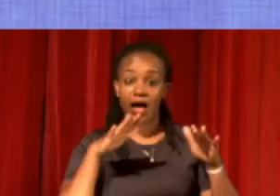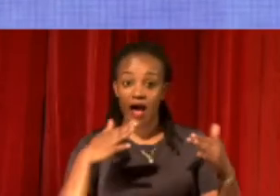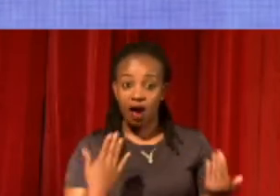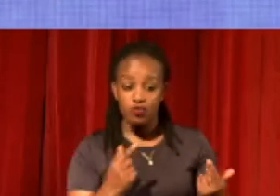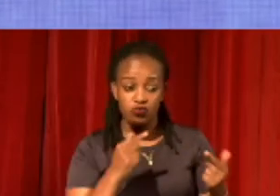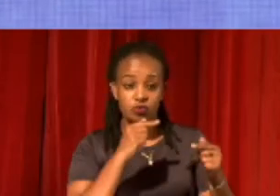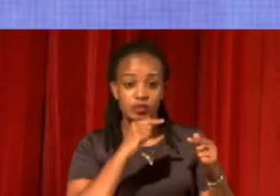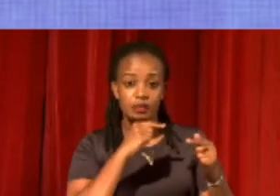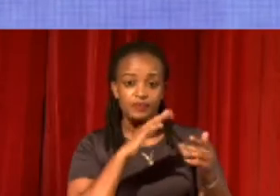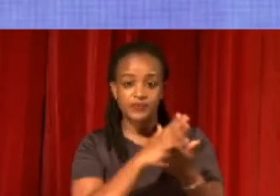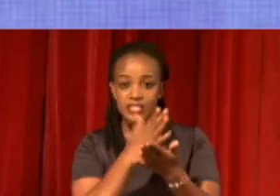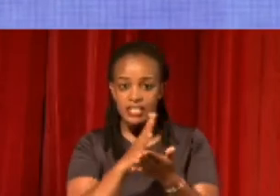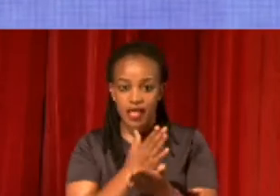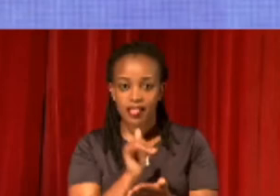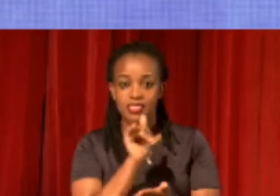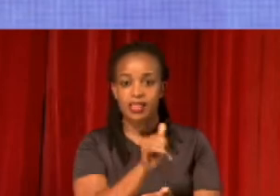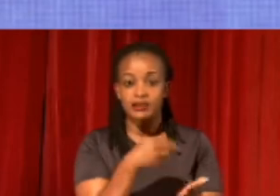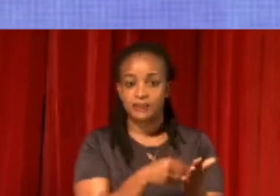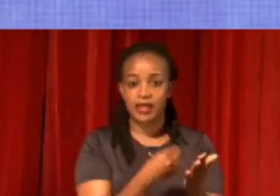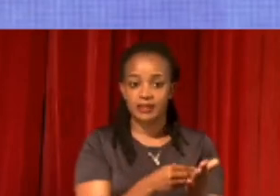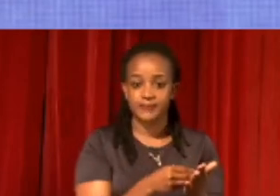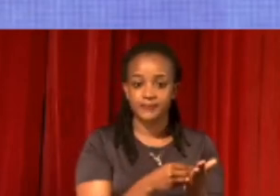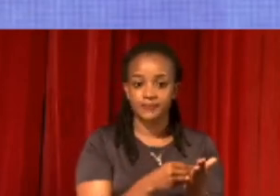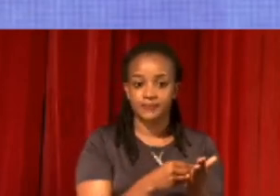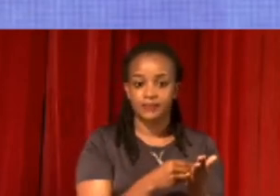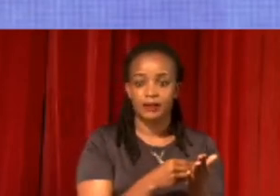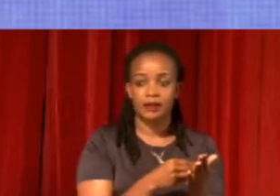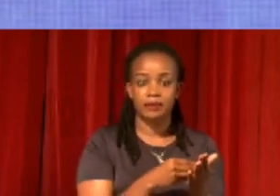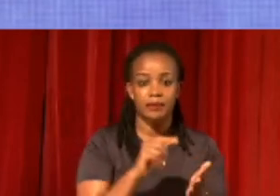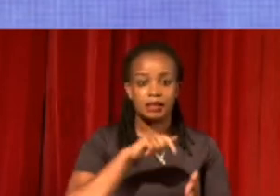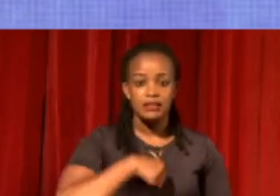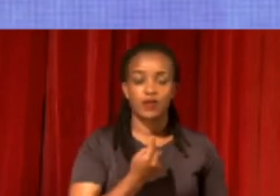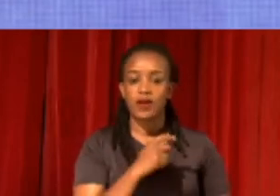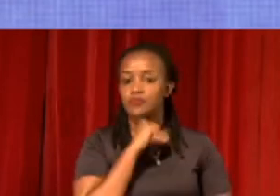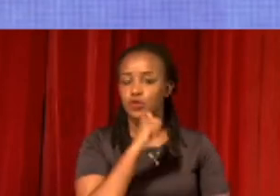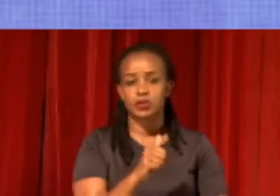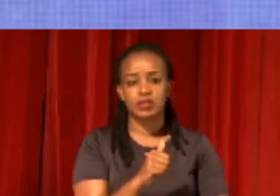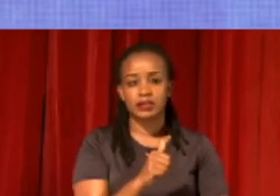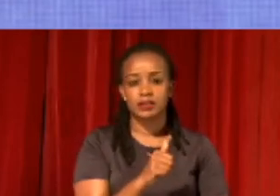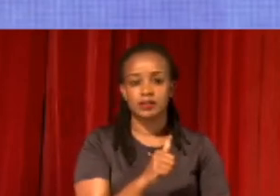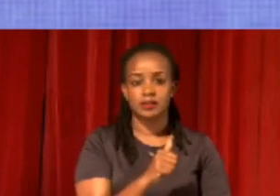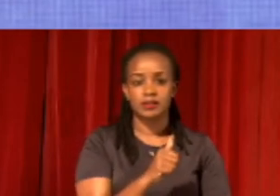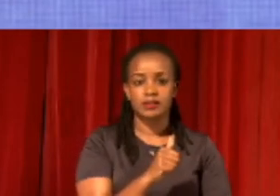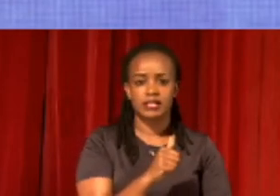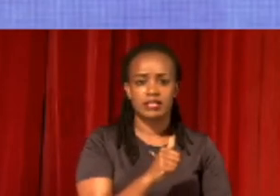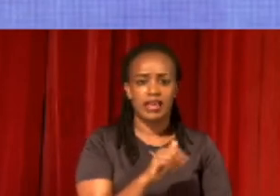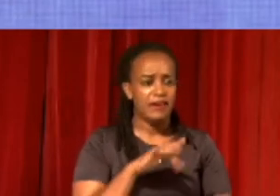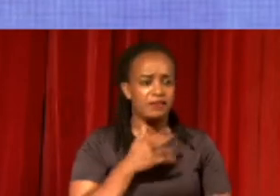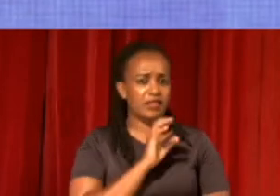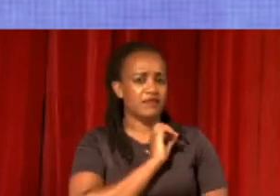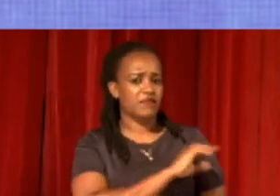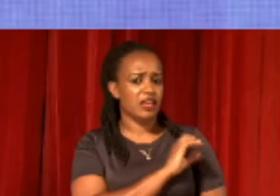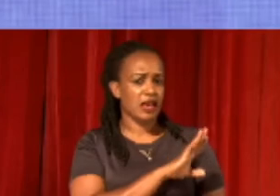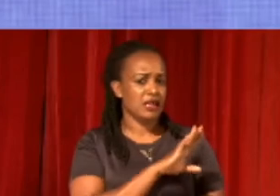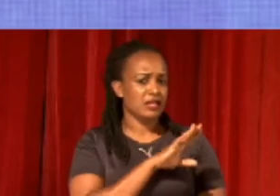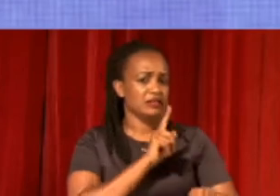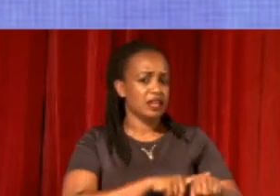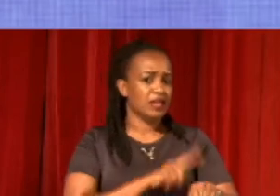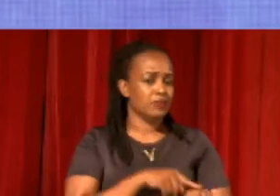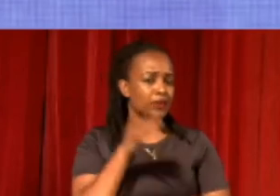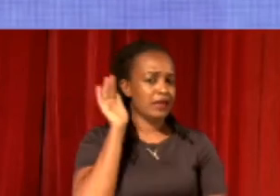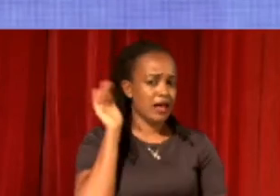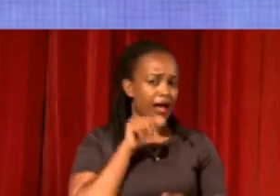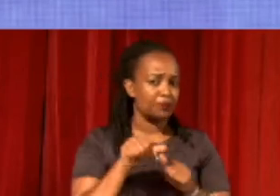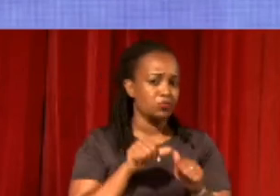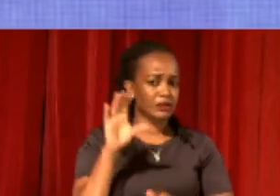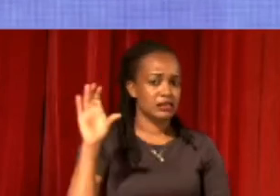with CMOs before, and I'm not bashing them. I'm just, nasikia uoga nikisikia mambo ya CMOs. Yes, there is a